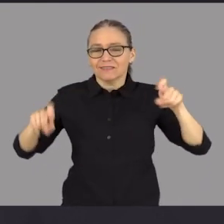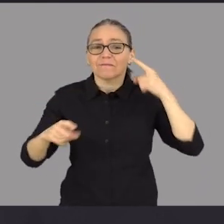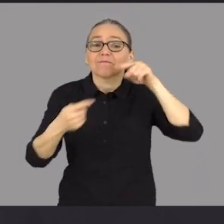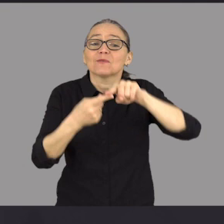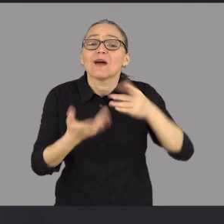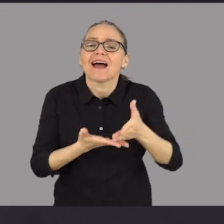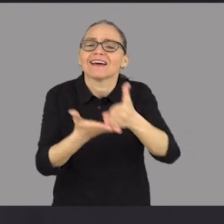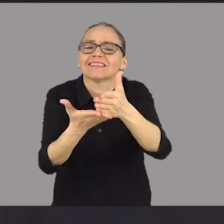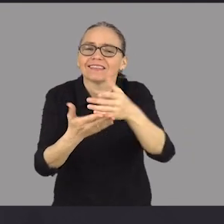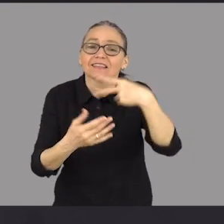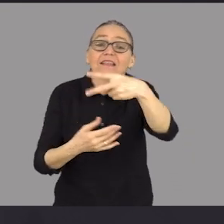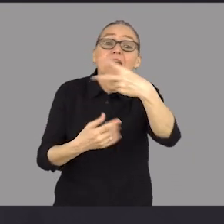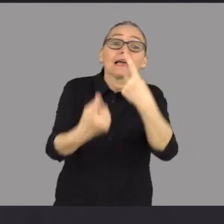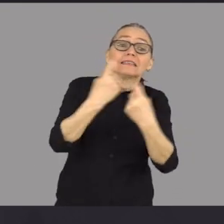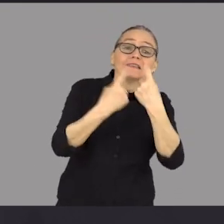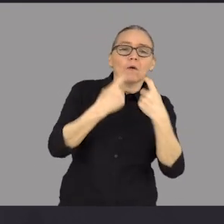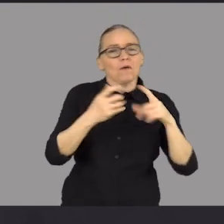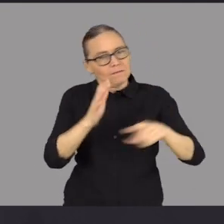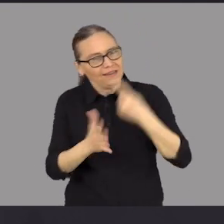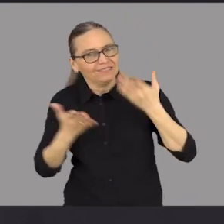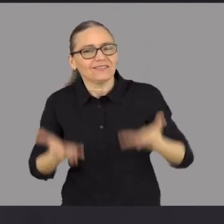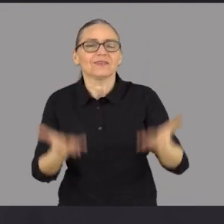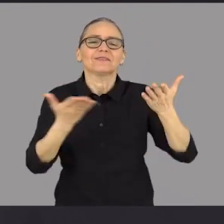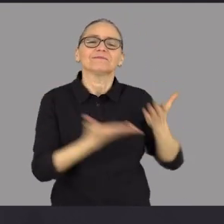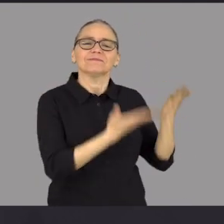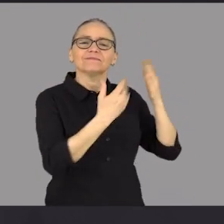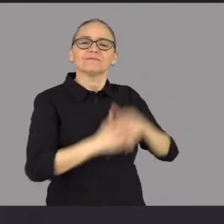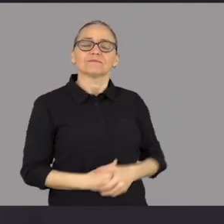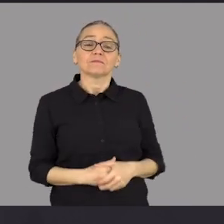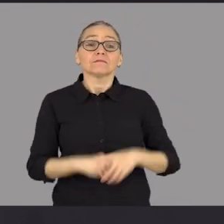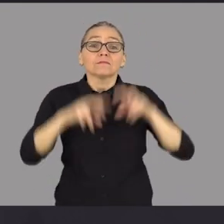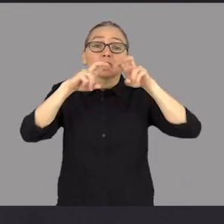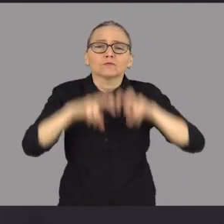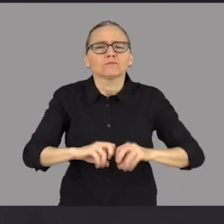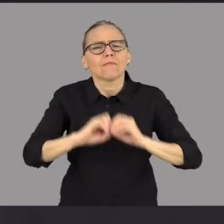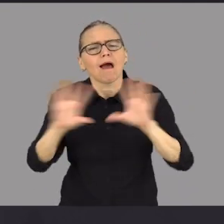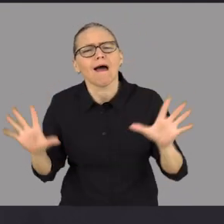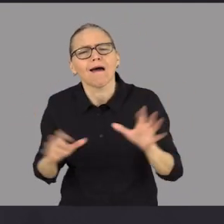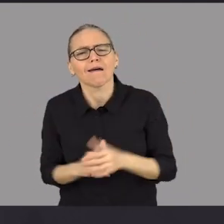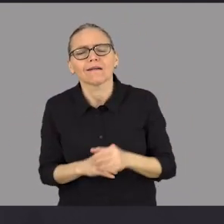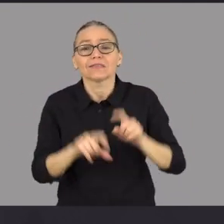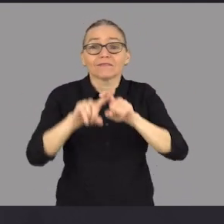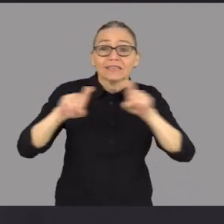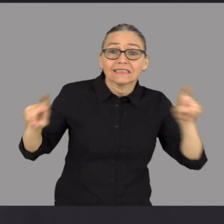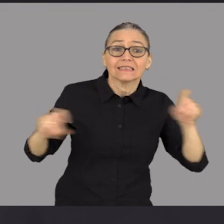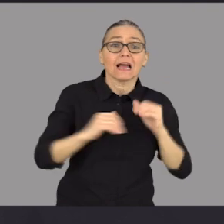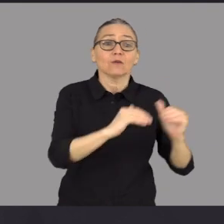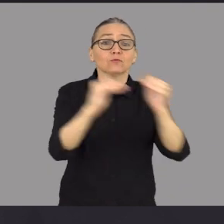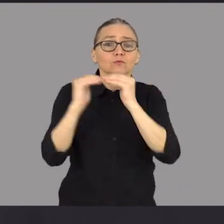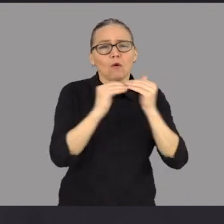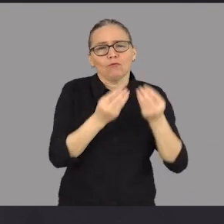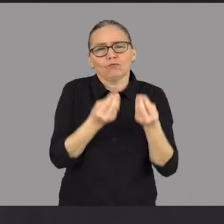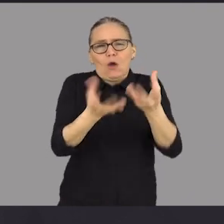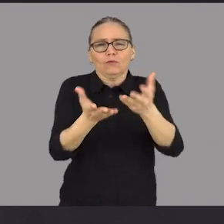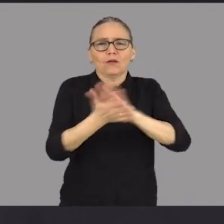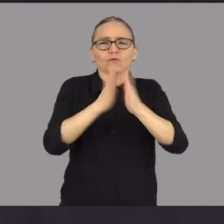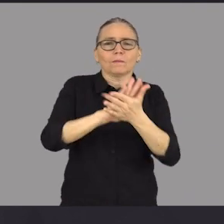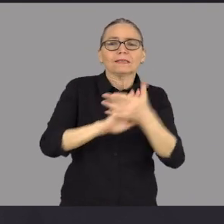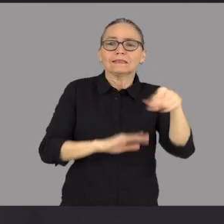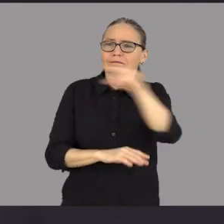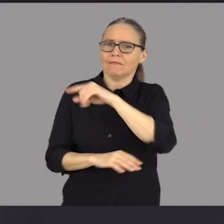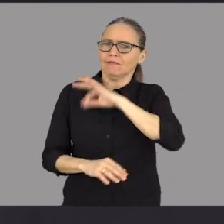the end, we will have a Q&A session to provide space for you to ask your questions. Let's get